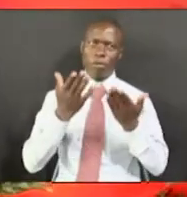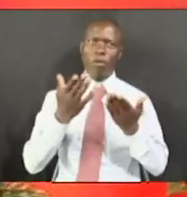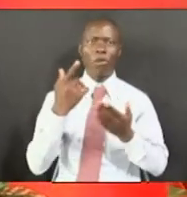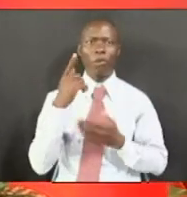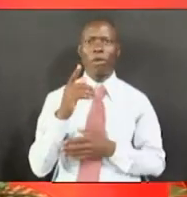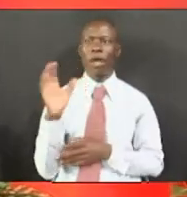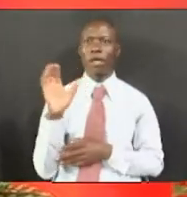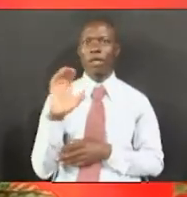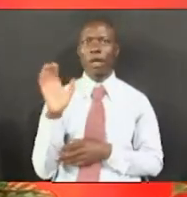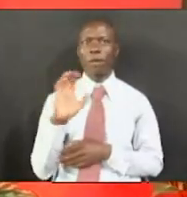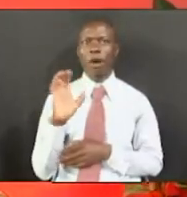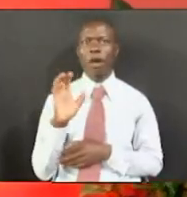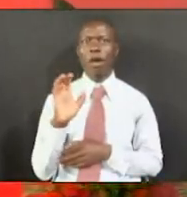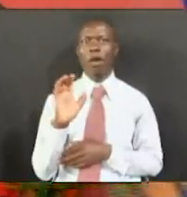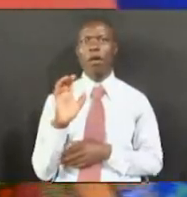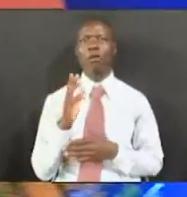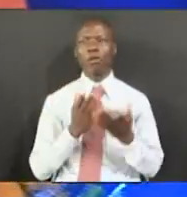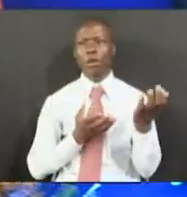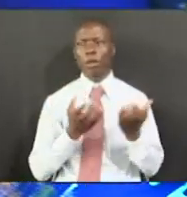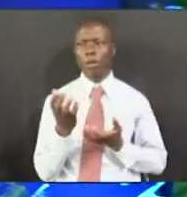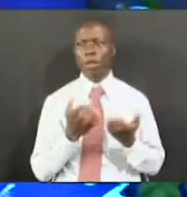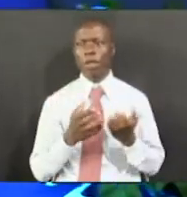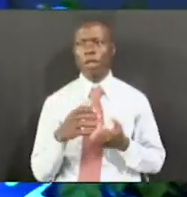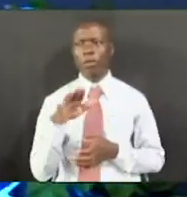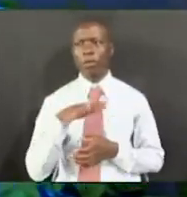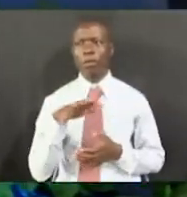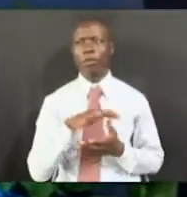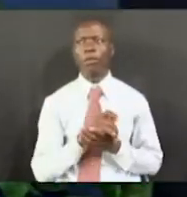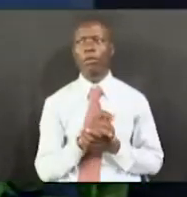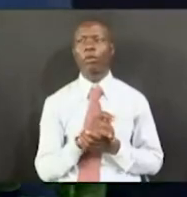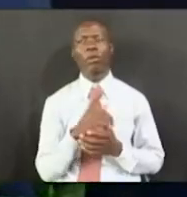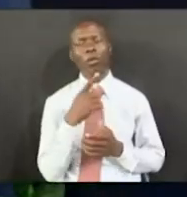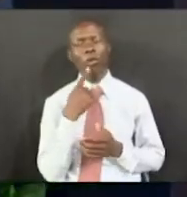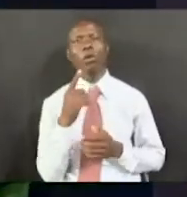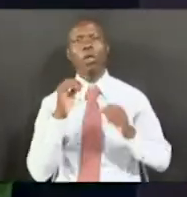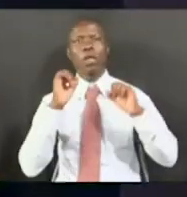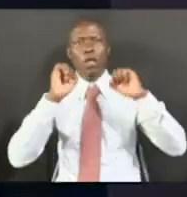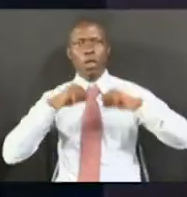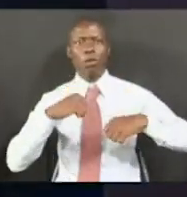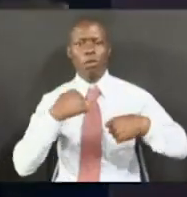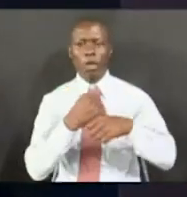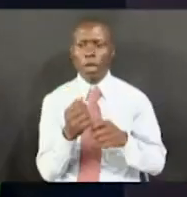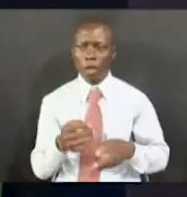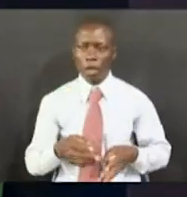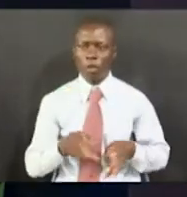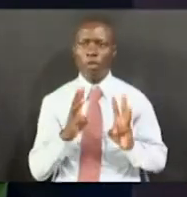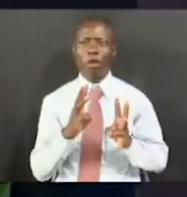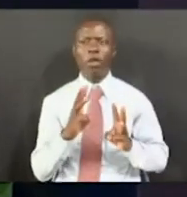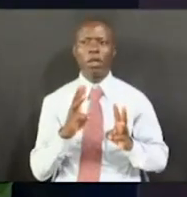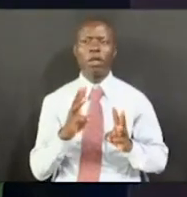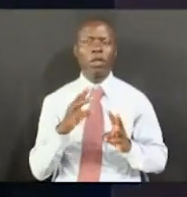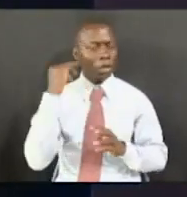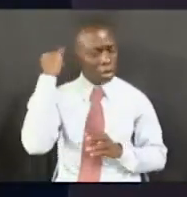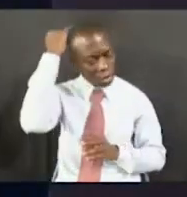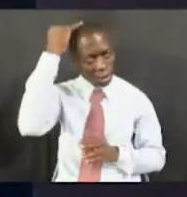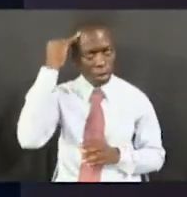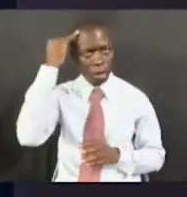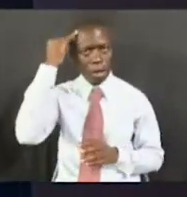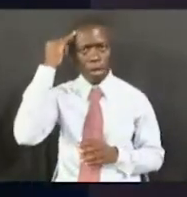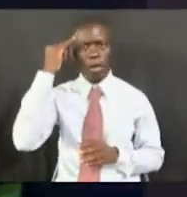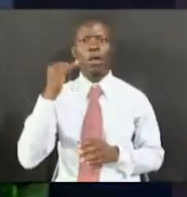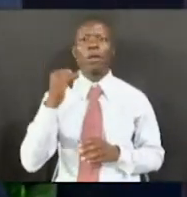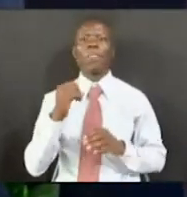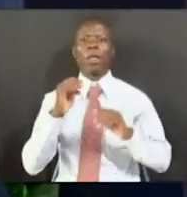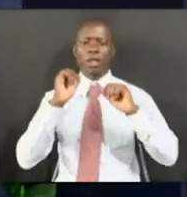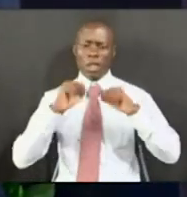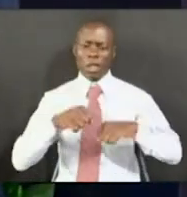dead. Partner the one who is able to make your way in the River Jordan. Partner the one who is